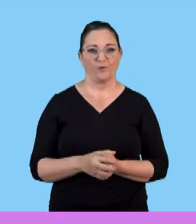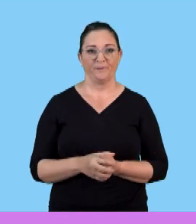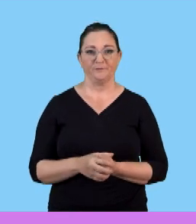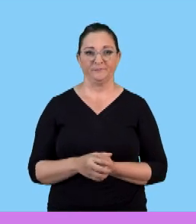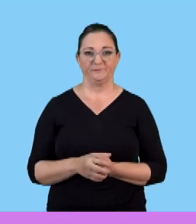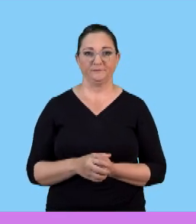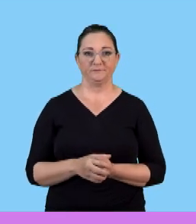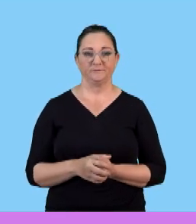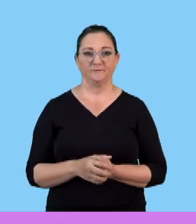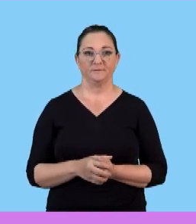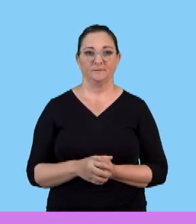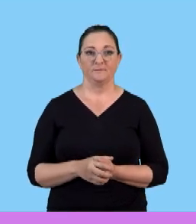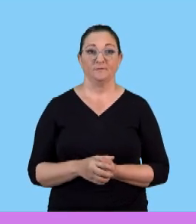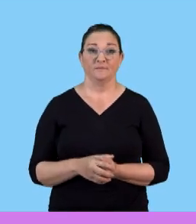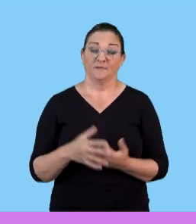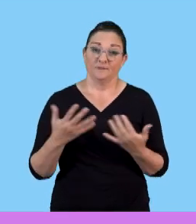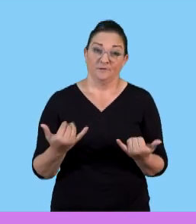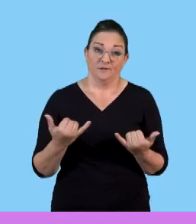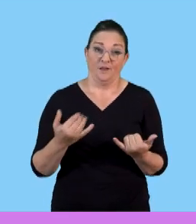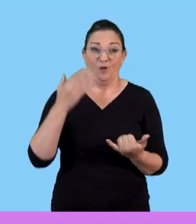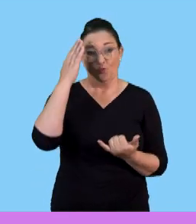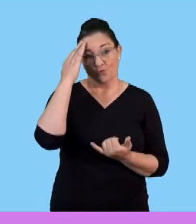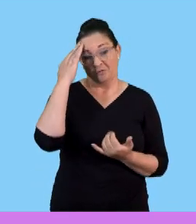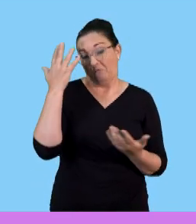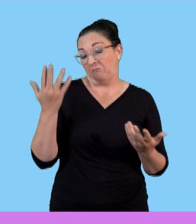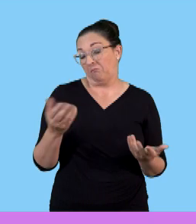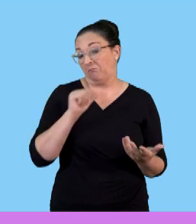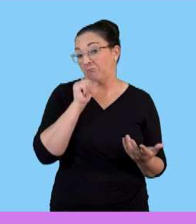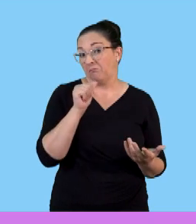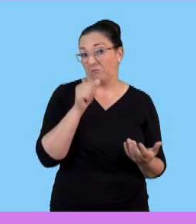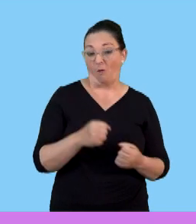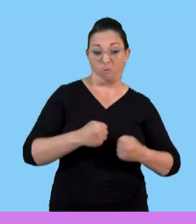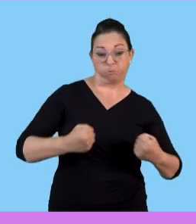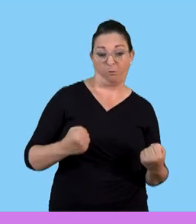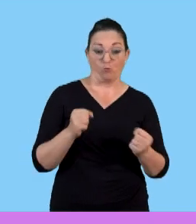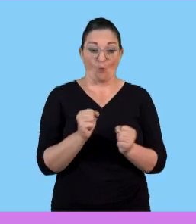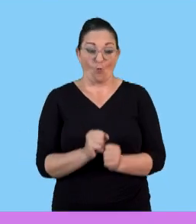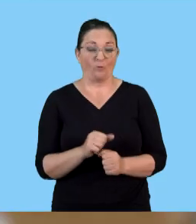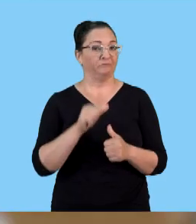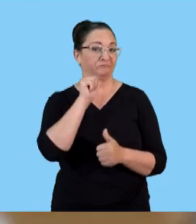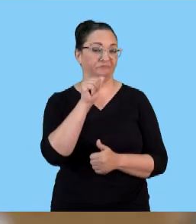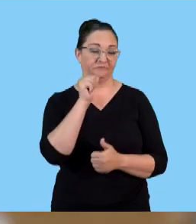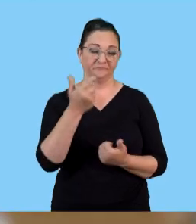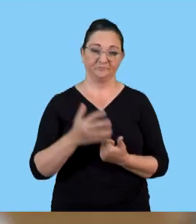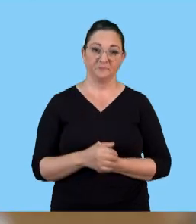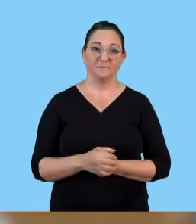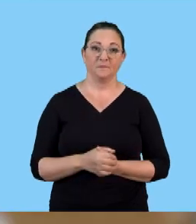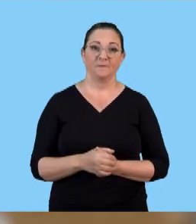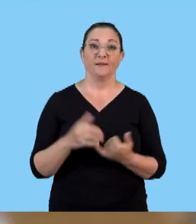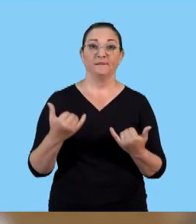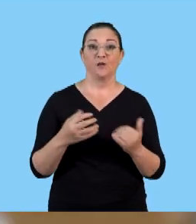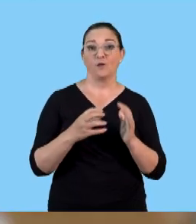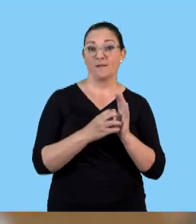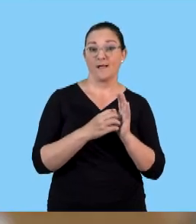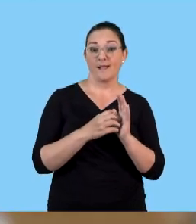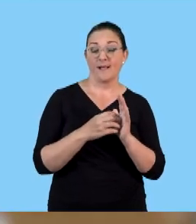still normal weight. Guys, so in this case, we'll see it did not change a bit. Are we clear on that one?